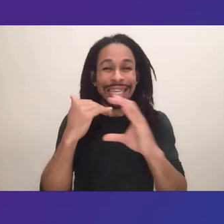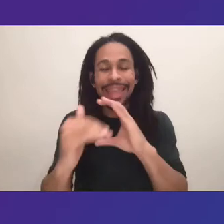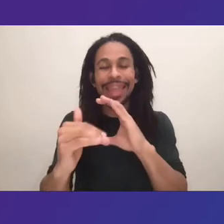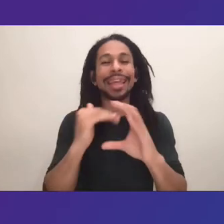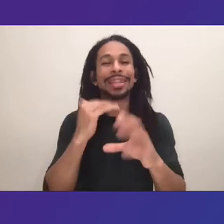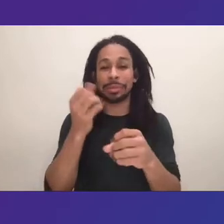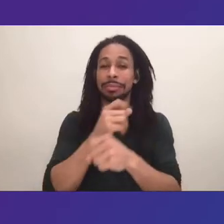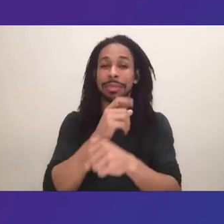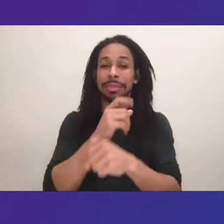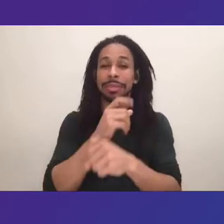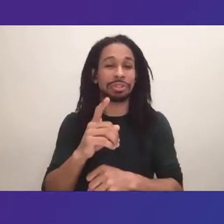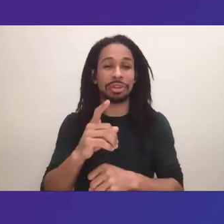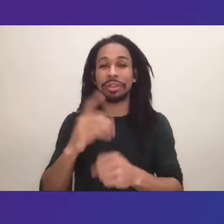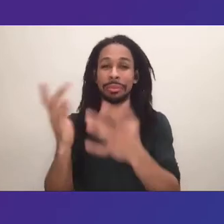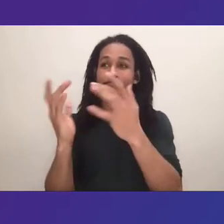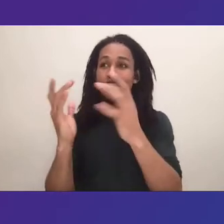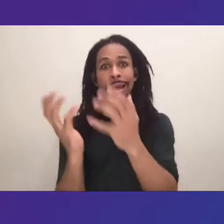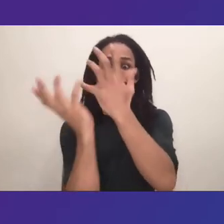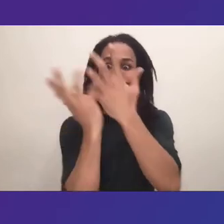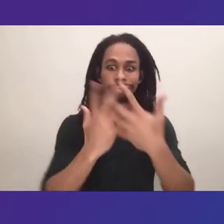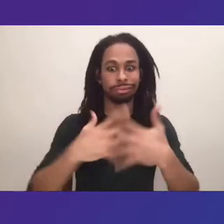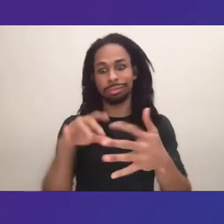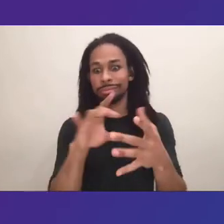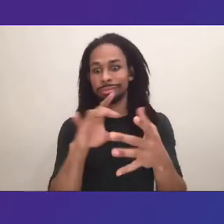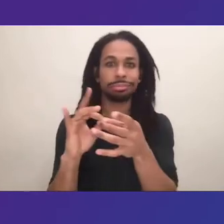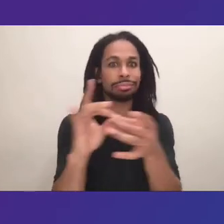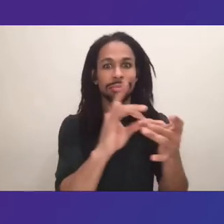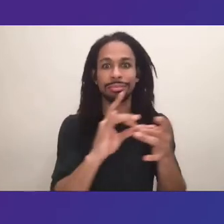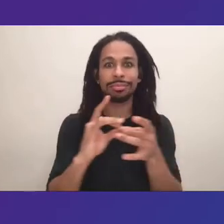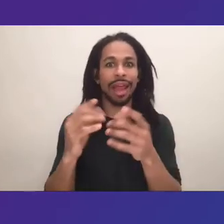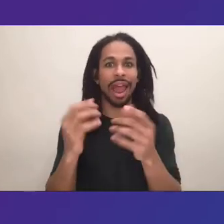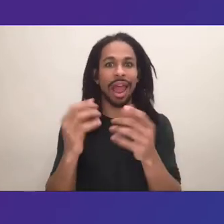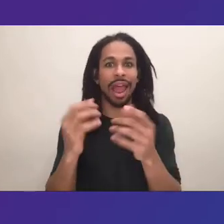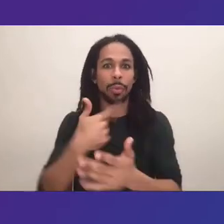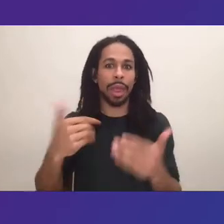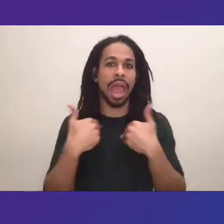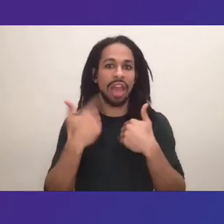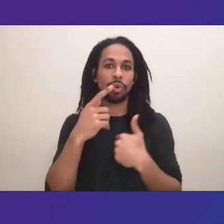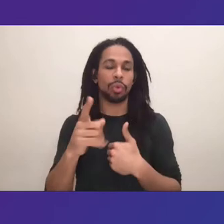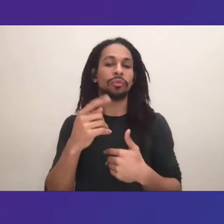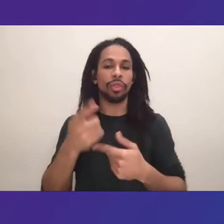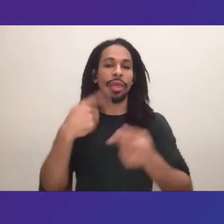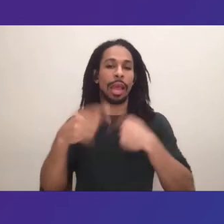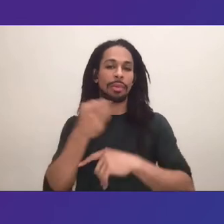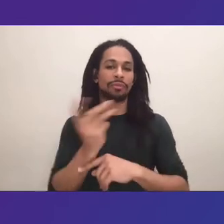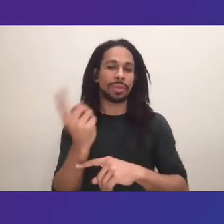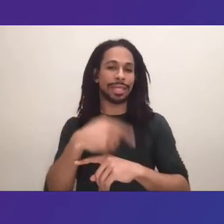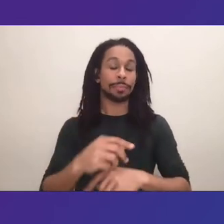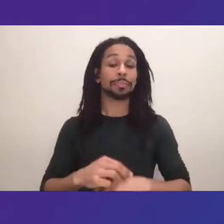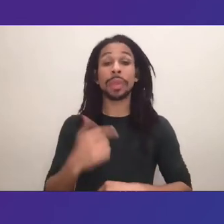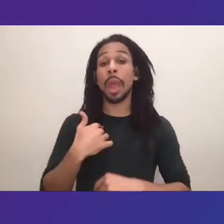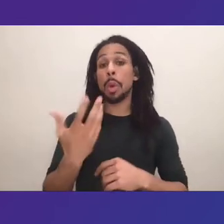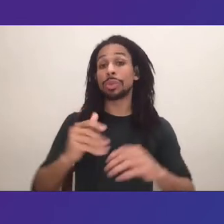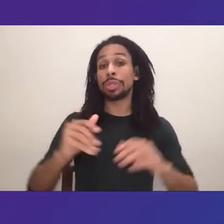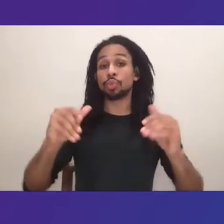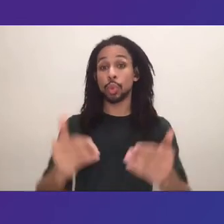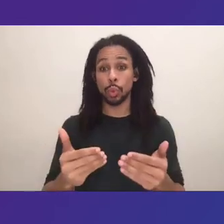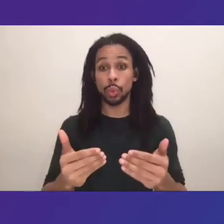able to pull together what we have for you for the next few days. I want to introduce them.